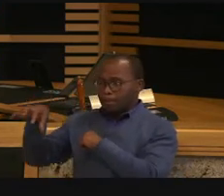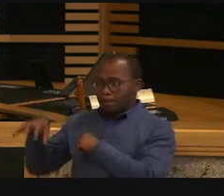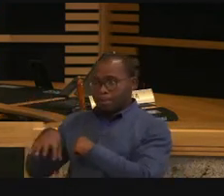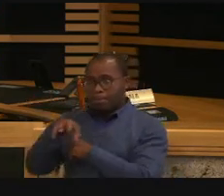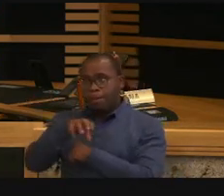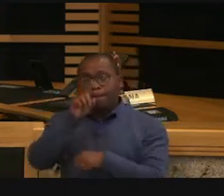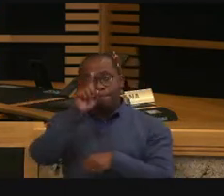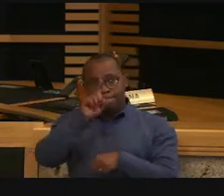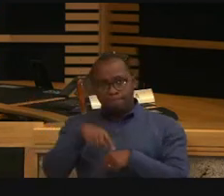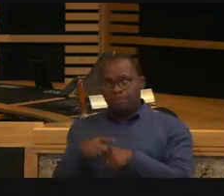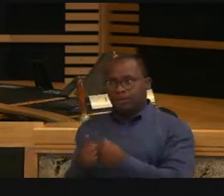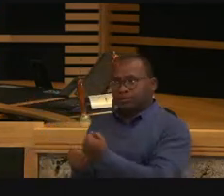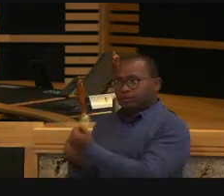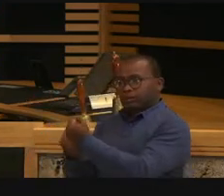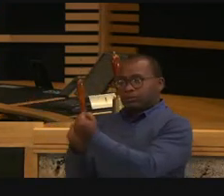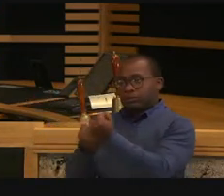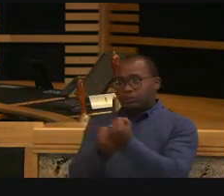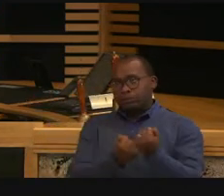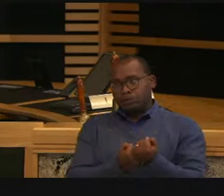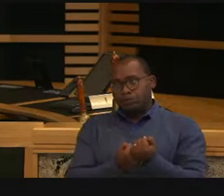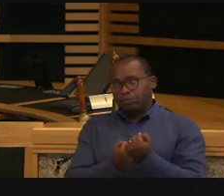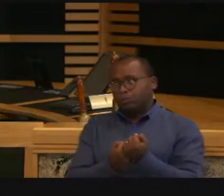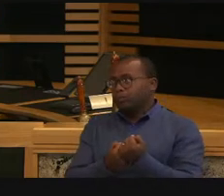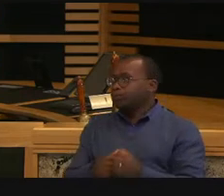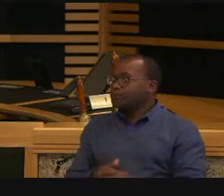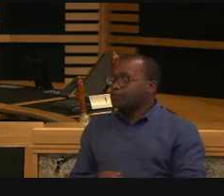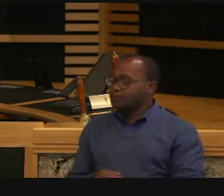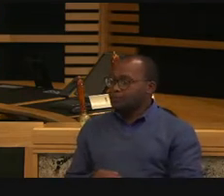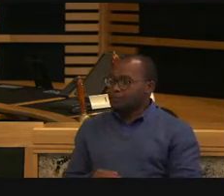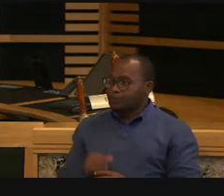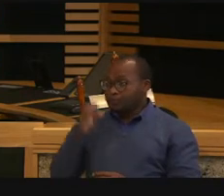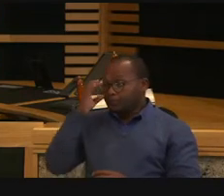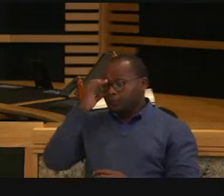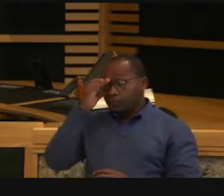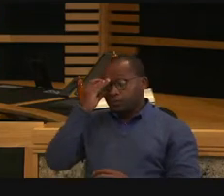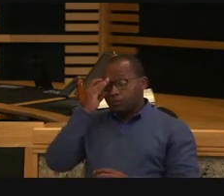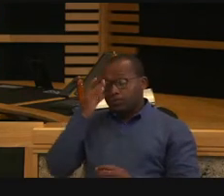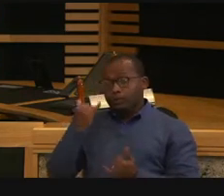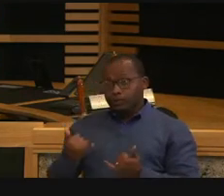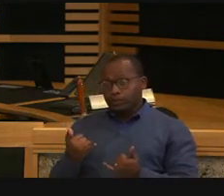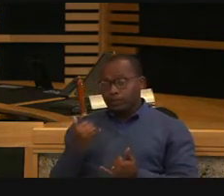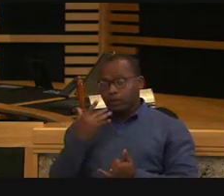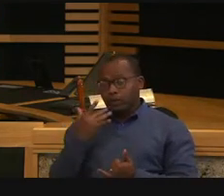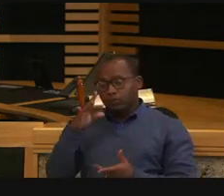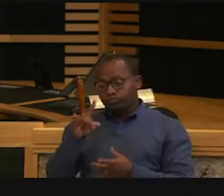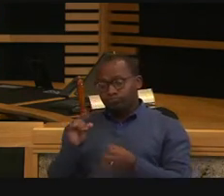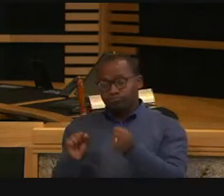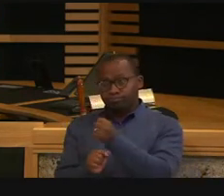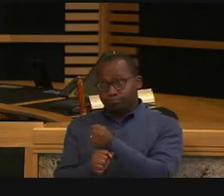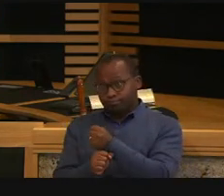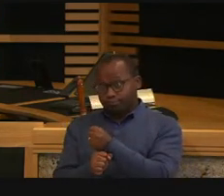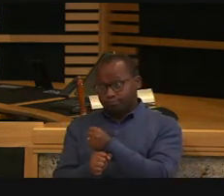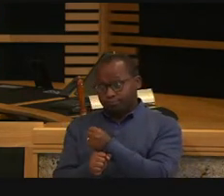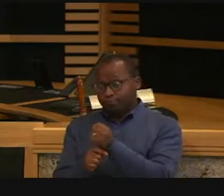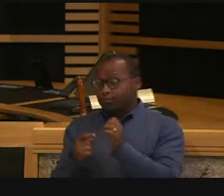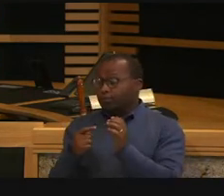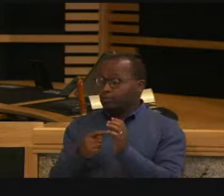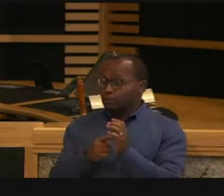law enforcement operations. In conclusion, Honorable Deputy